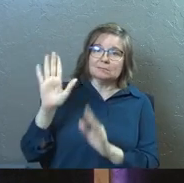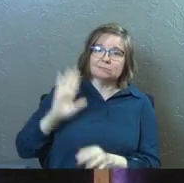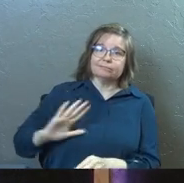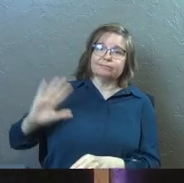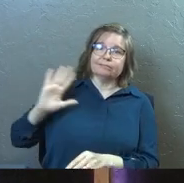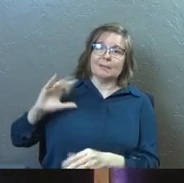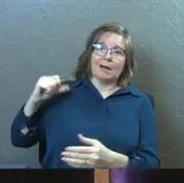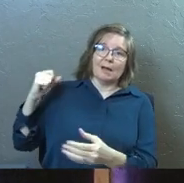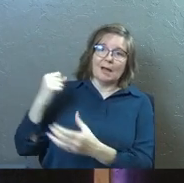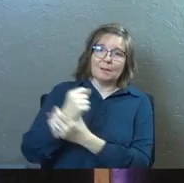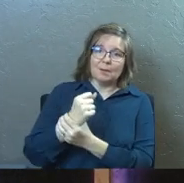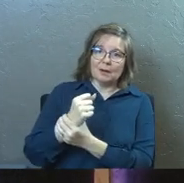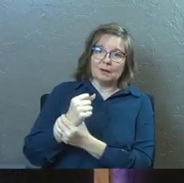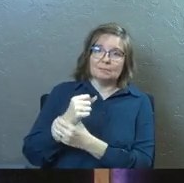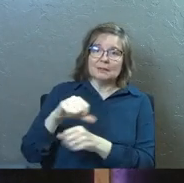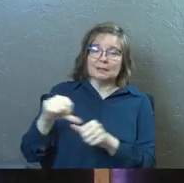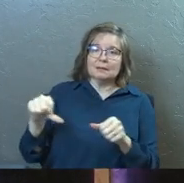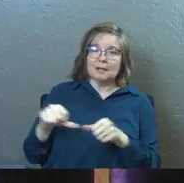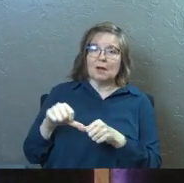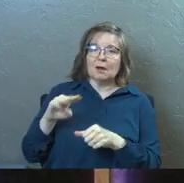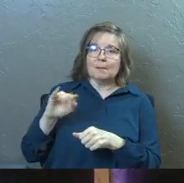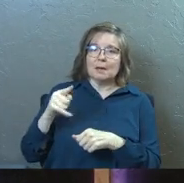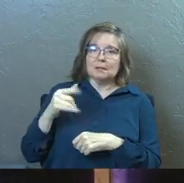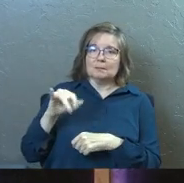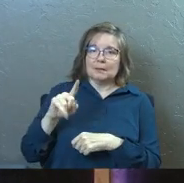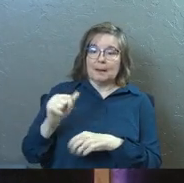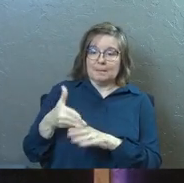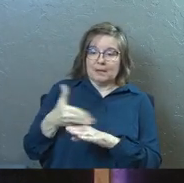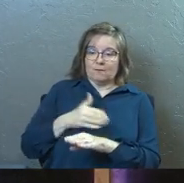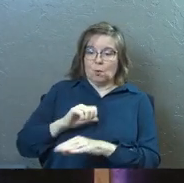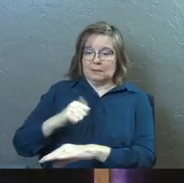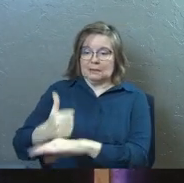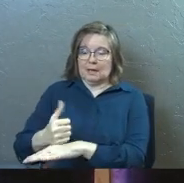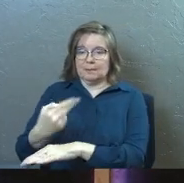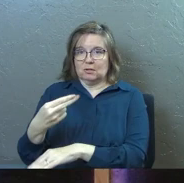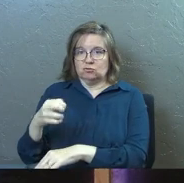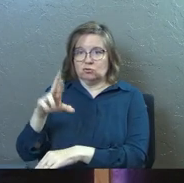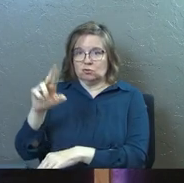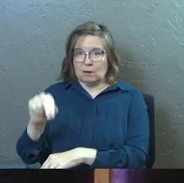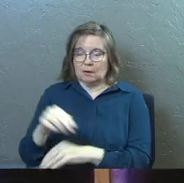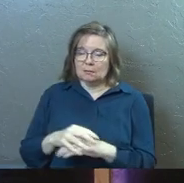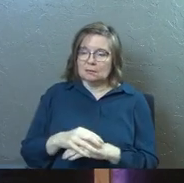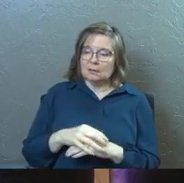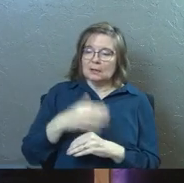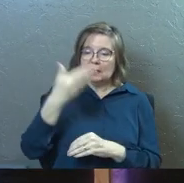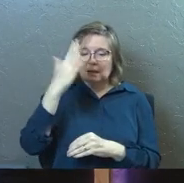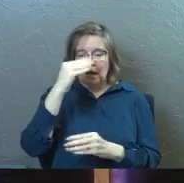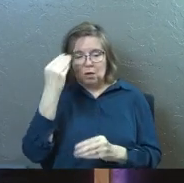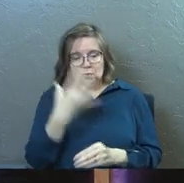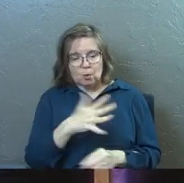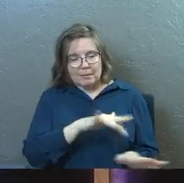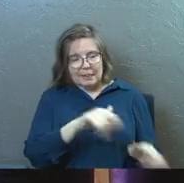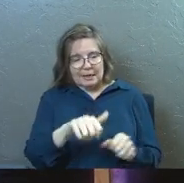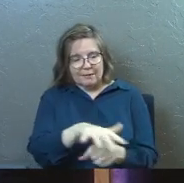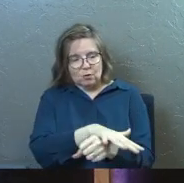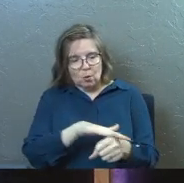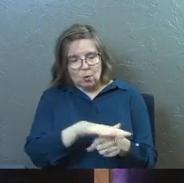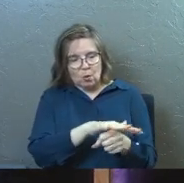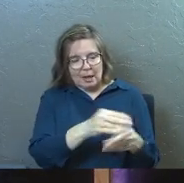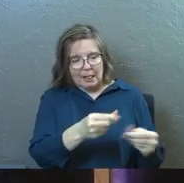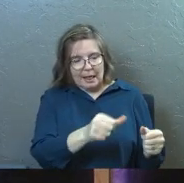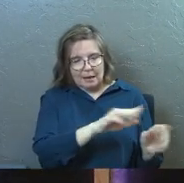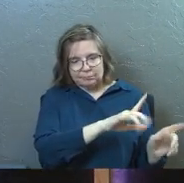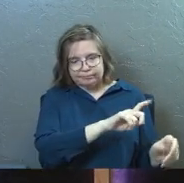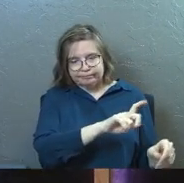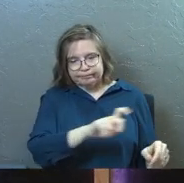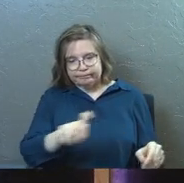ancestor Abraham in Mesopotamia before he settled in Haran. God told him, leave your native land and your relatives and